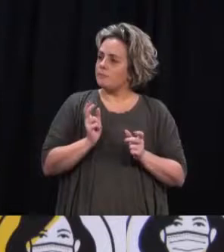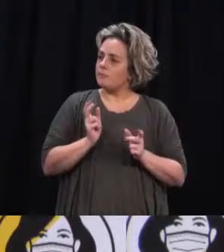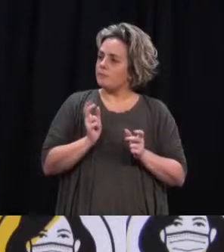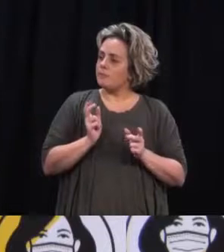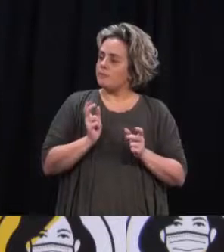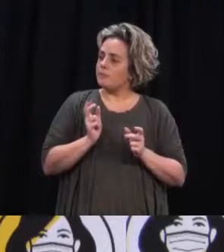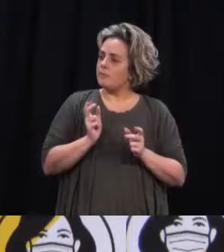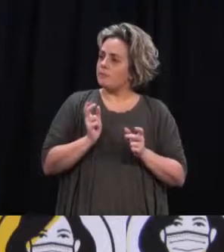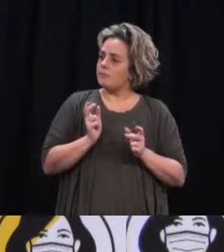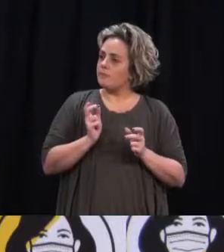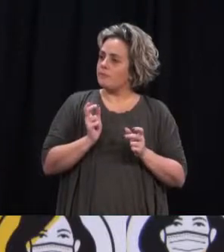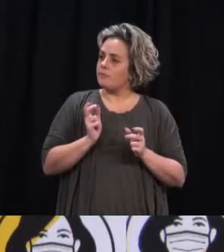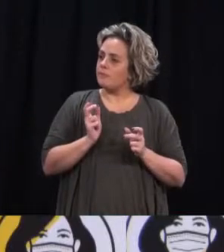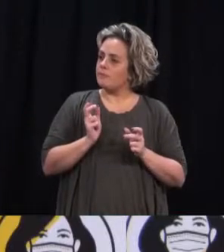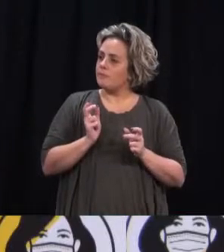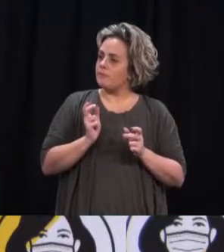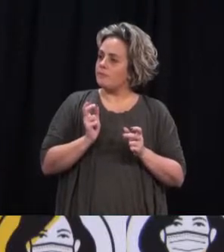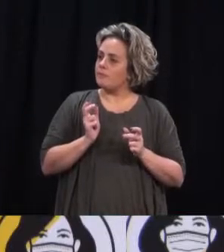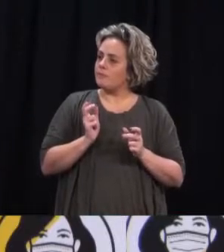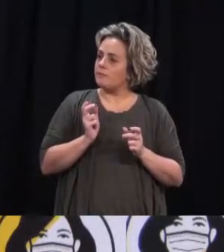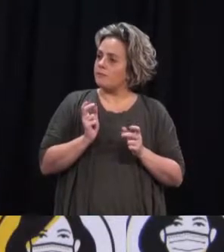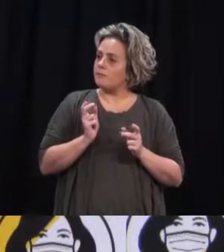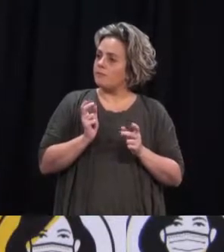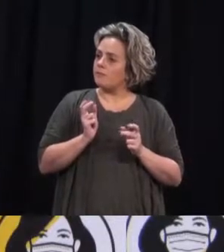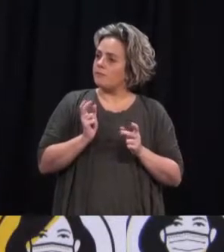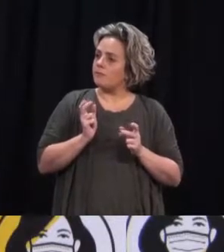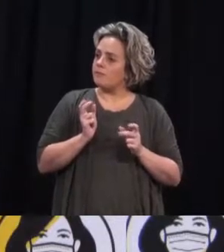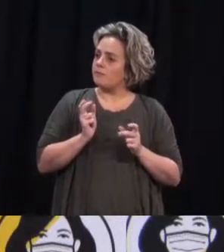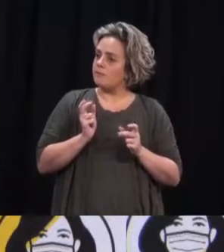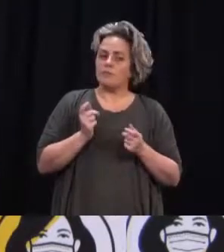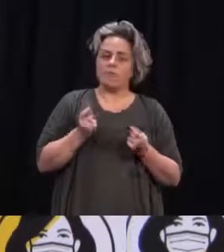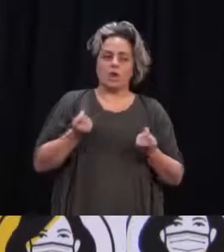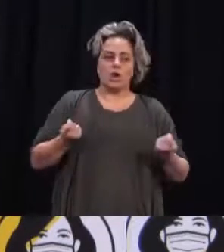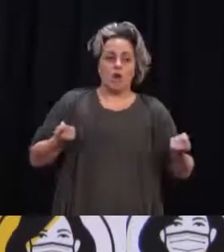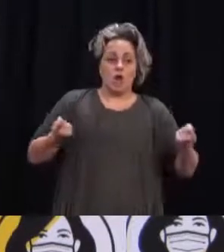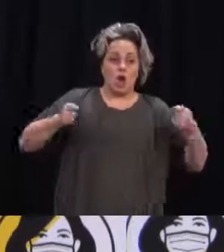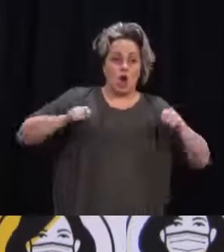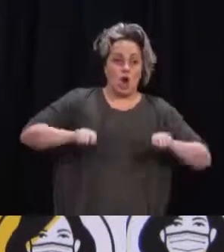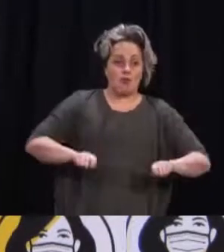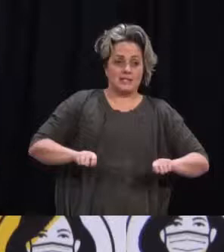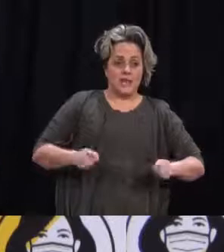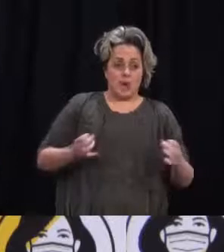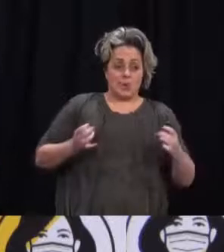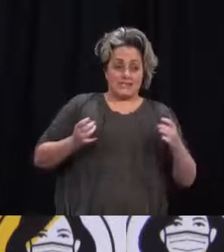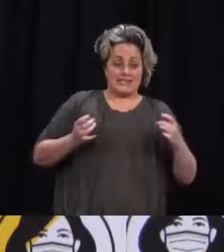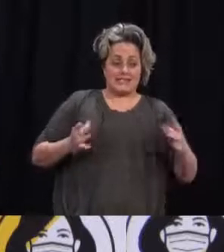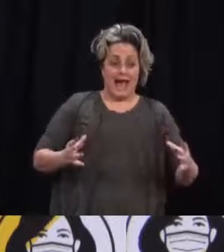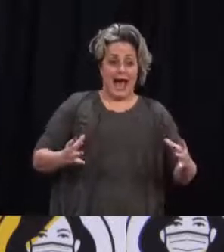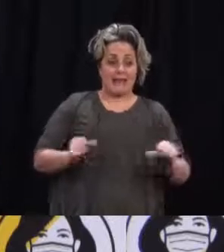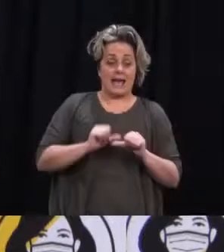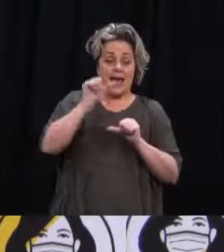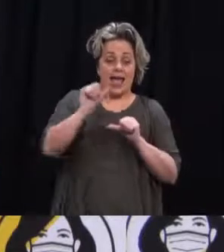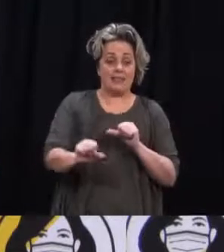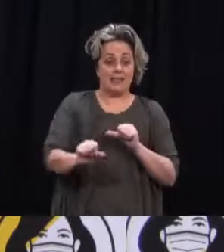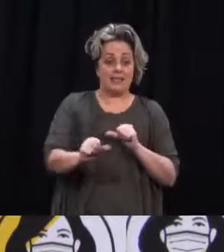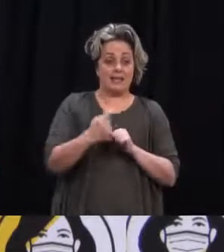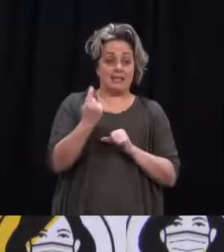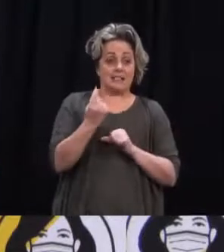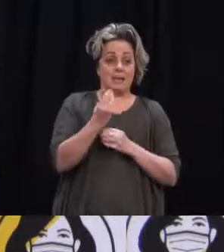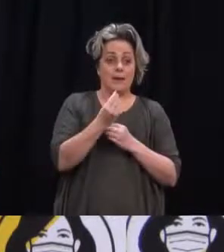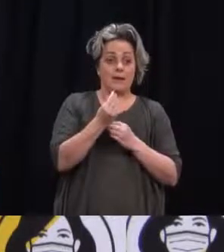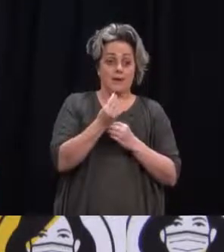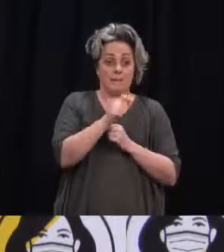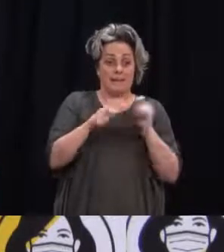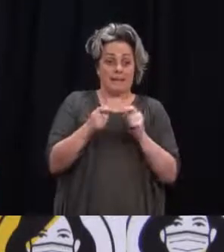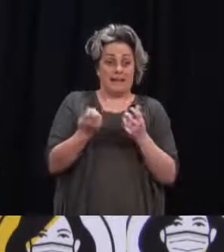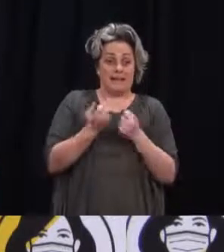infected so far have been infected after the lockdown began? Yes, some of them have been, but as